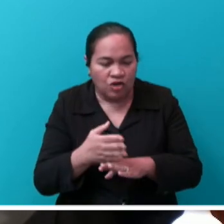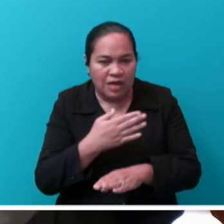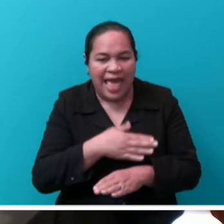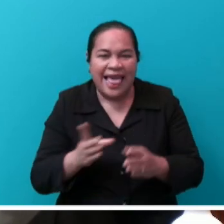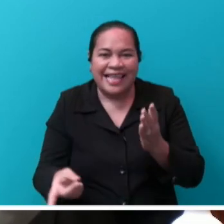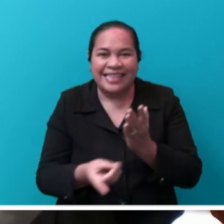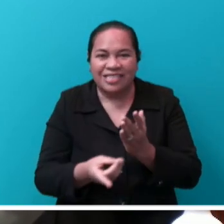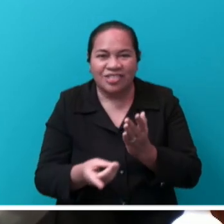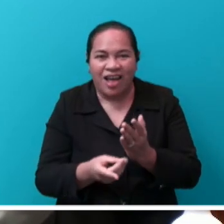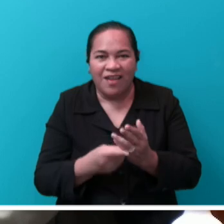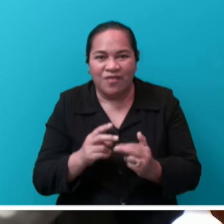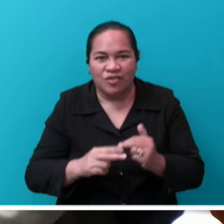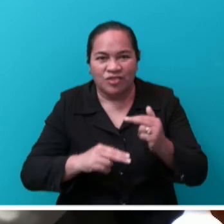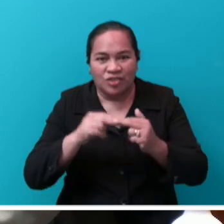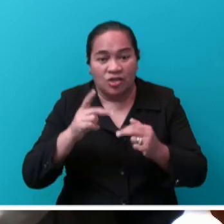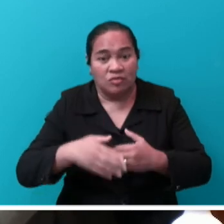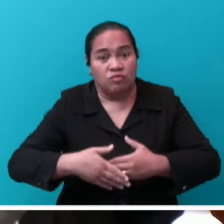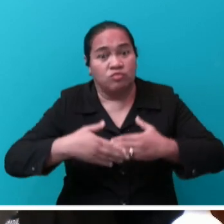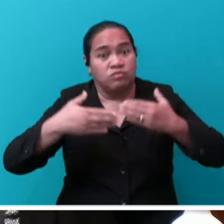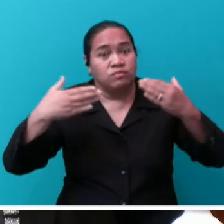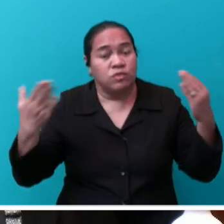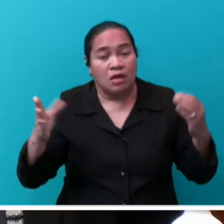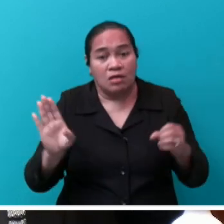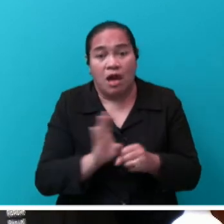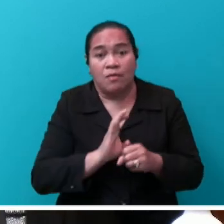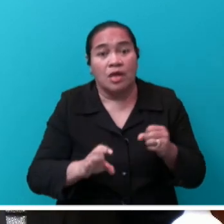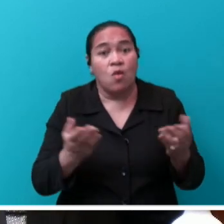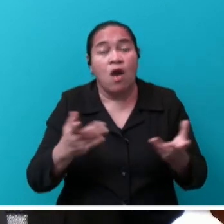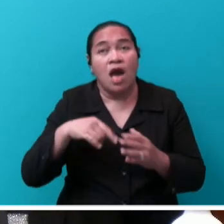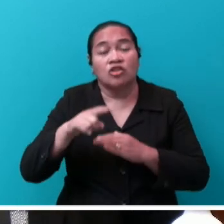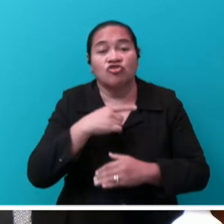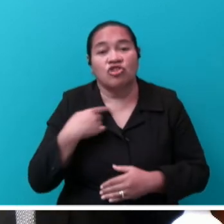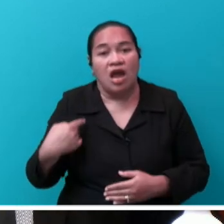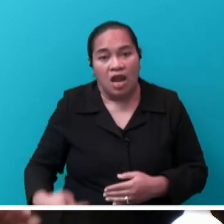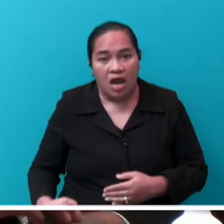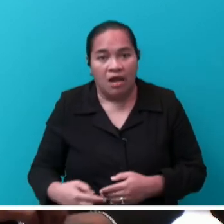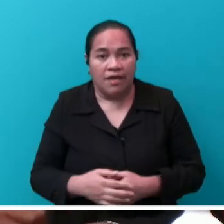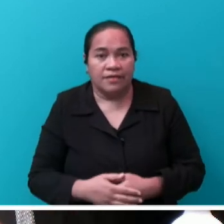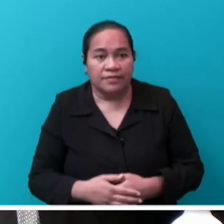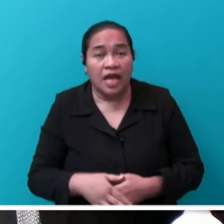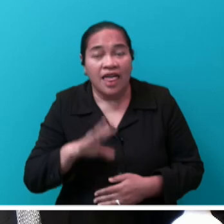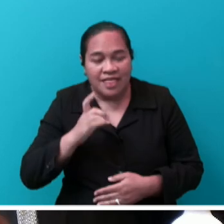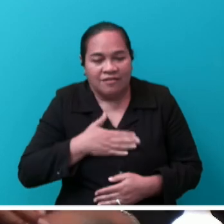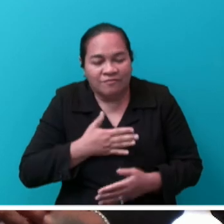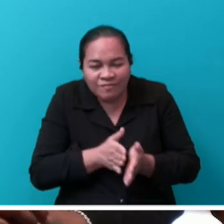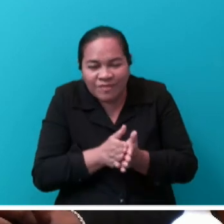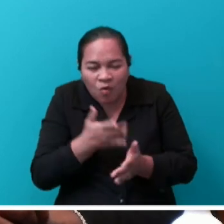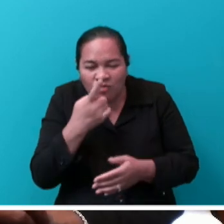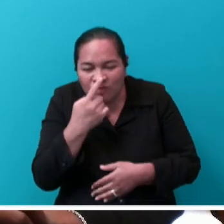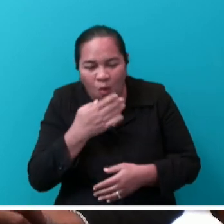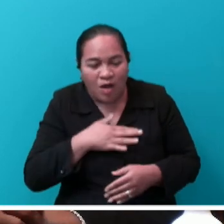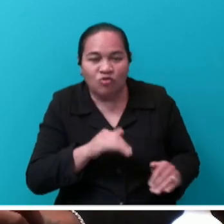infrastructure. It is a mega multinational in China, and are keen to see whether they can